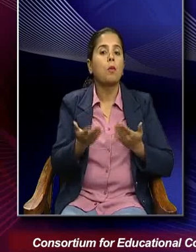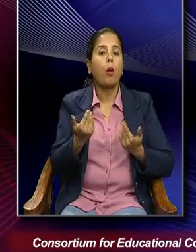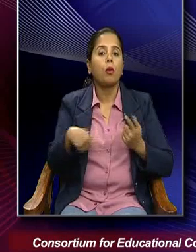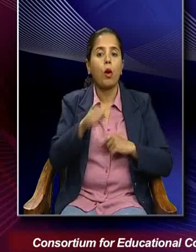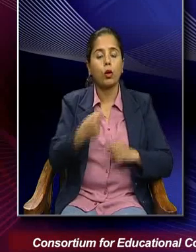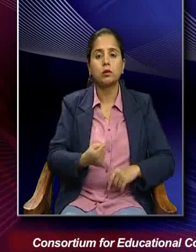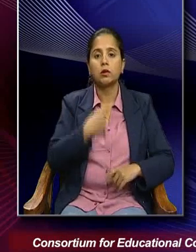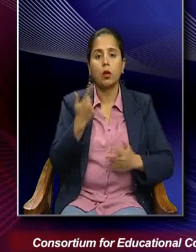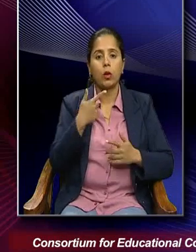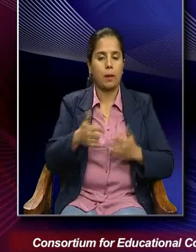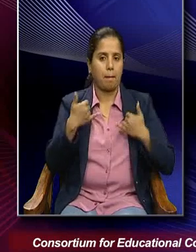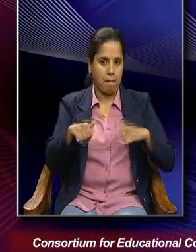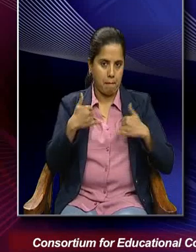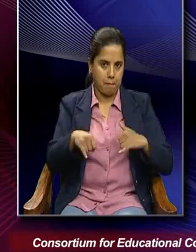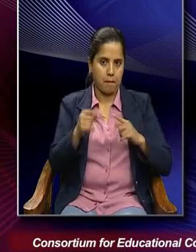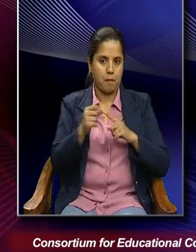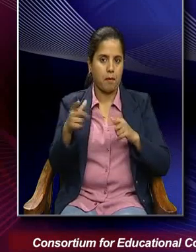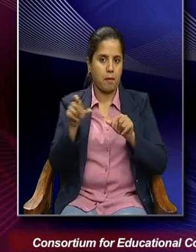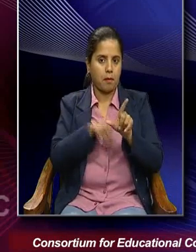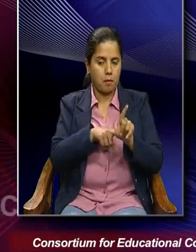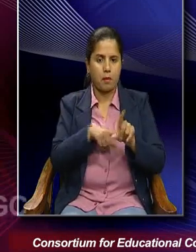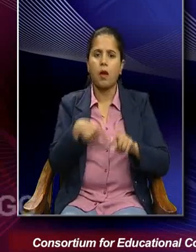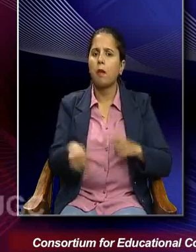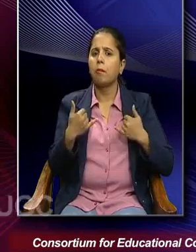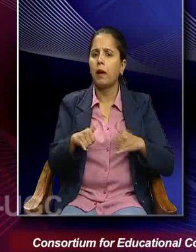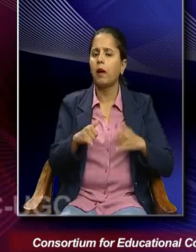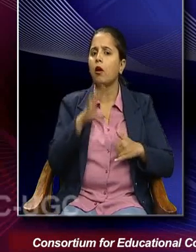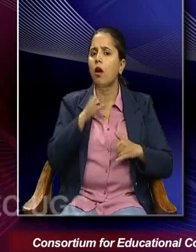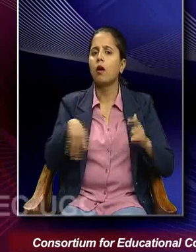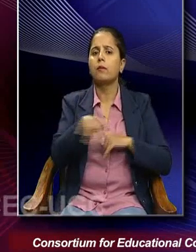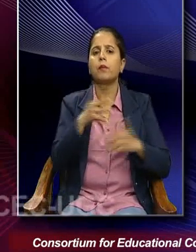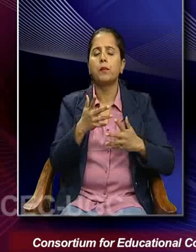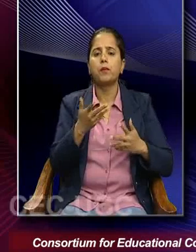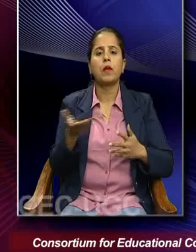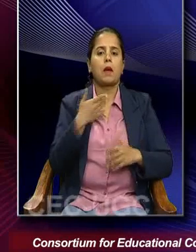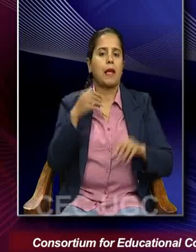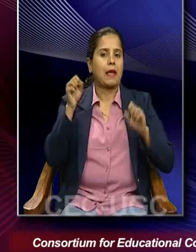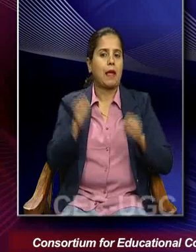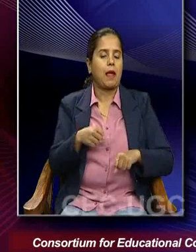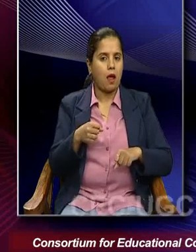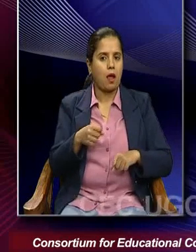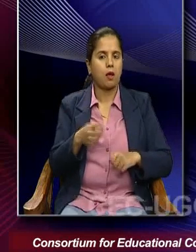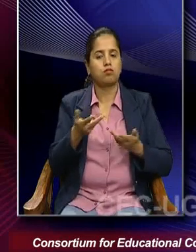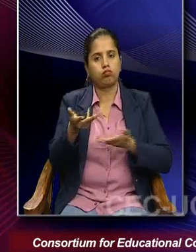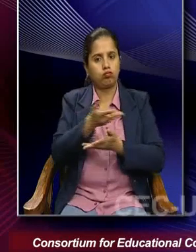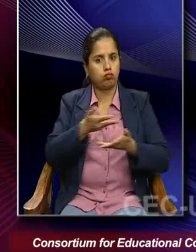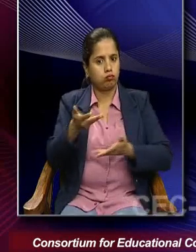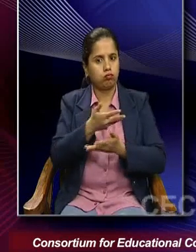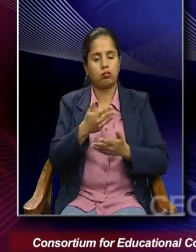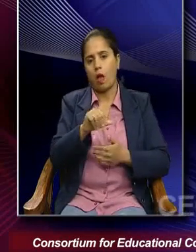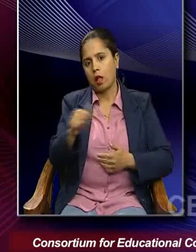self is play. Play implies that we are able to interact with